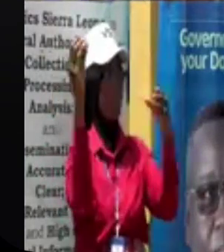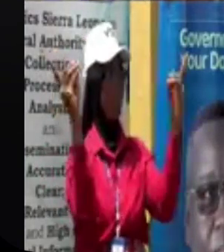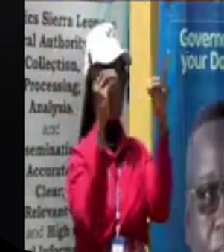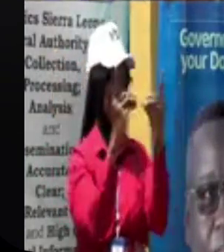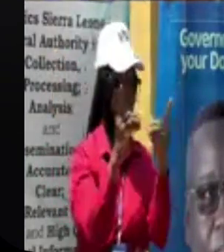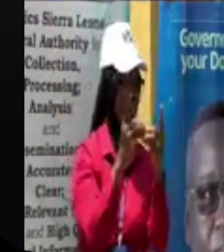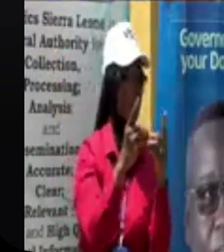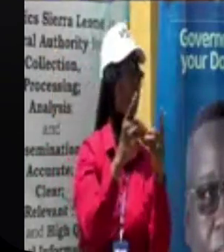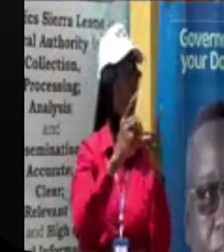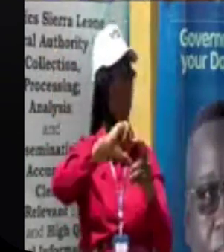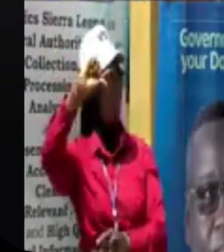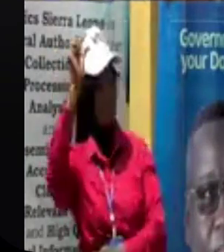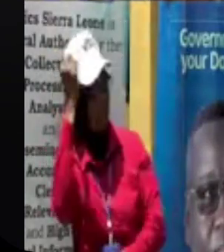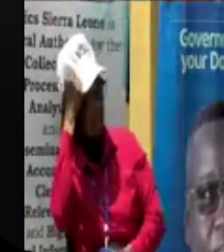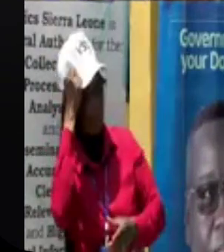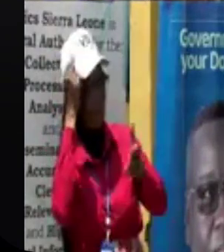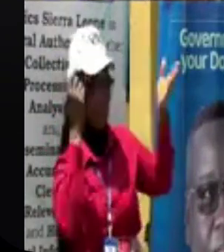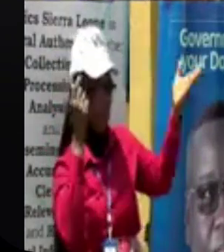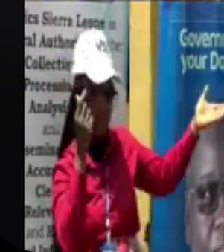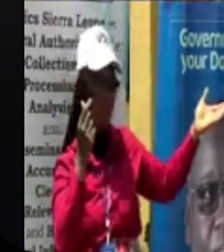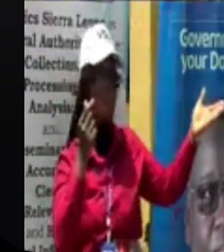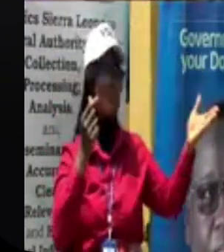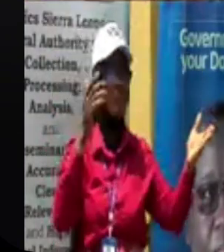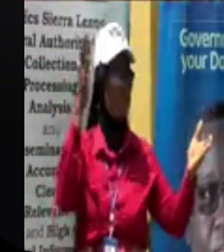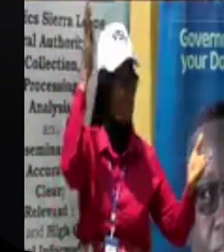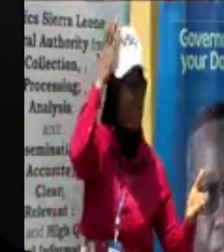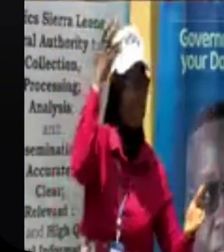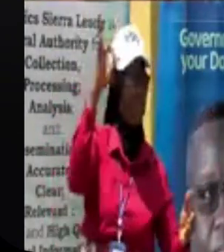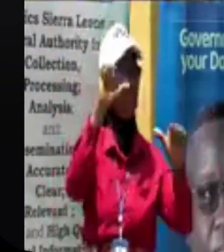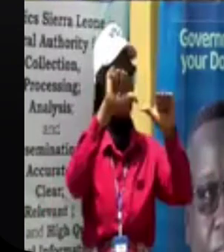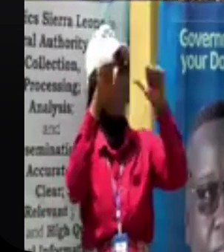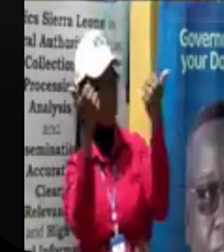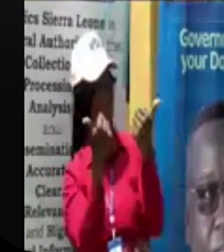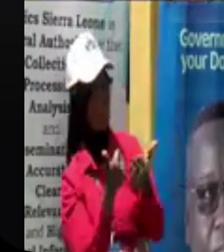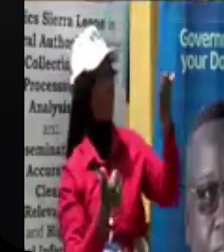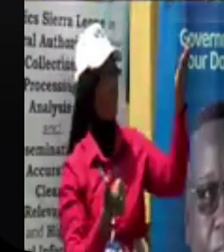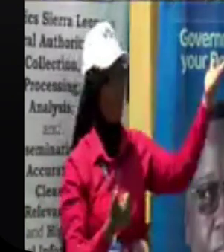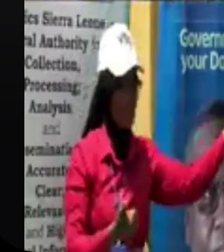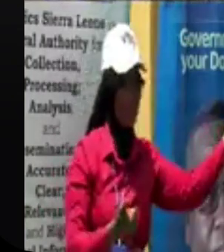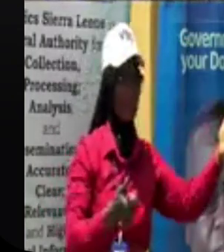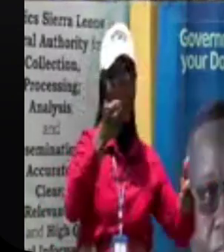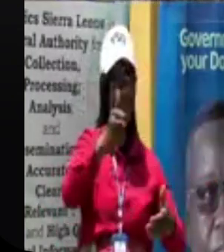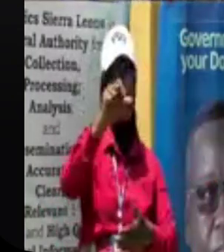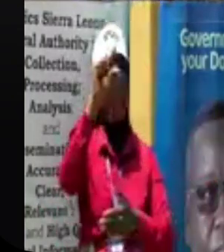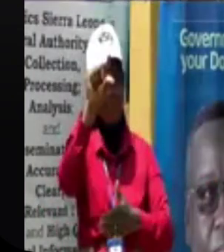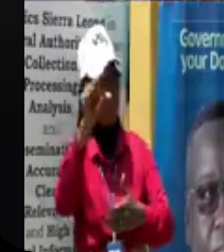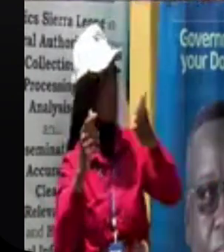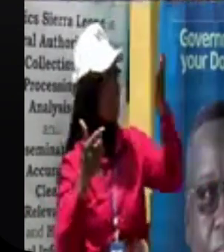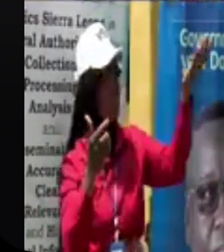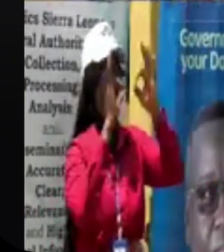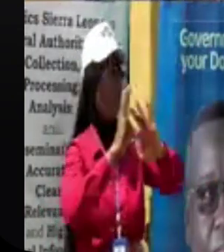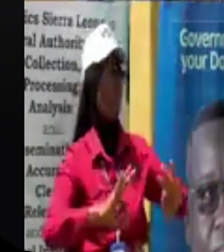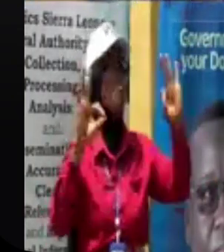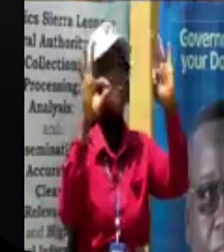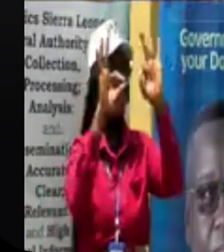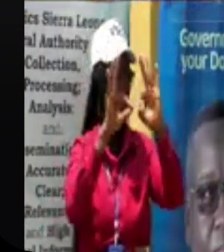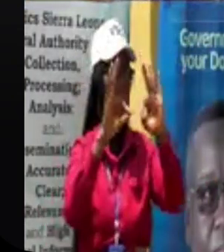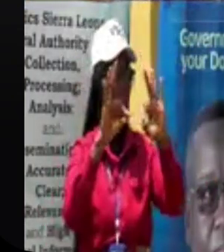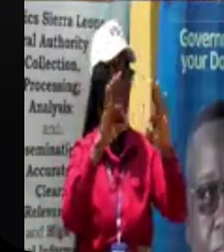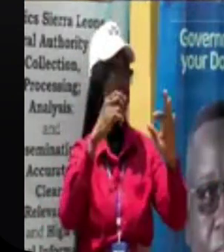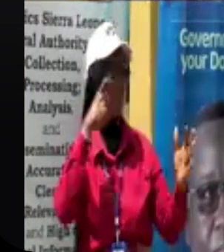Local government minister there, we get the head of the public health agency there, we get the AG there, and an important point that they would not